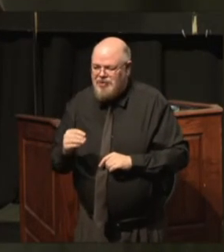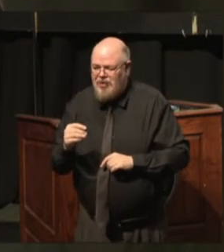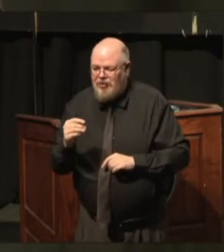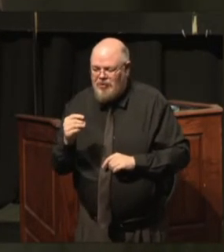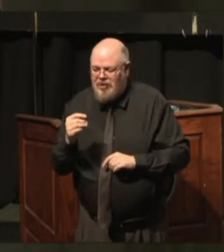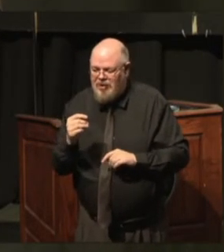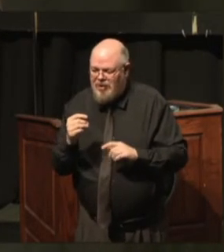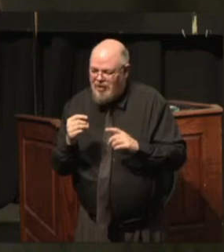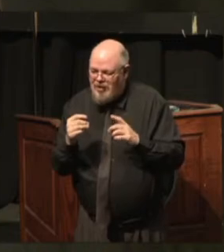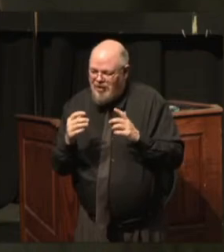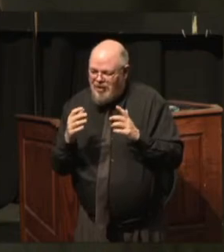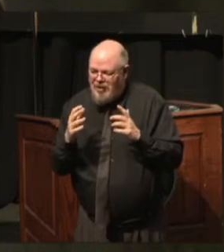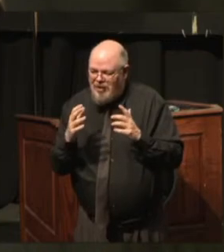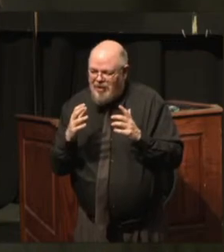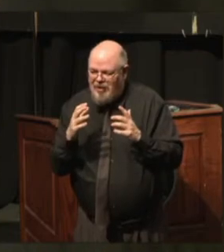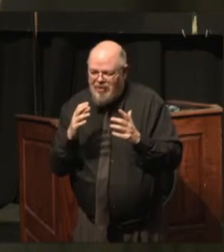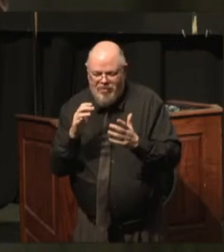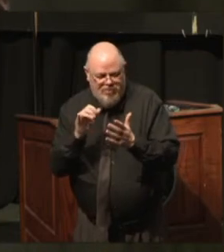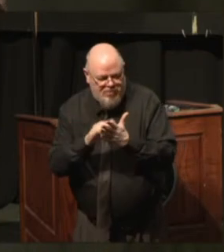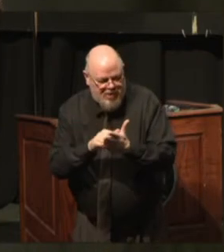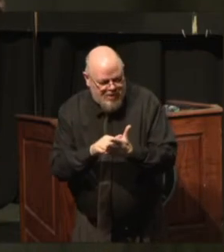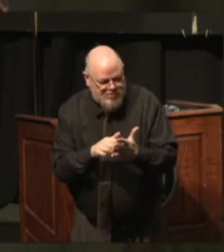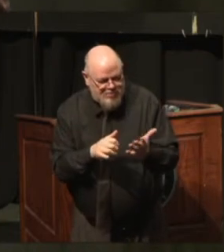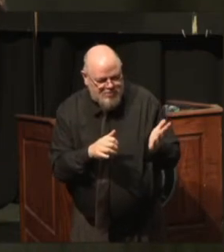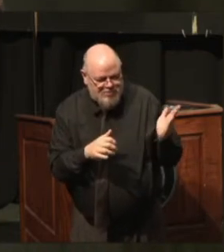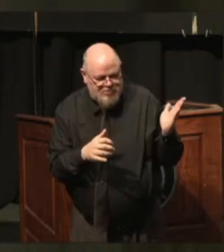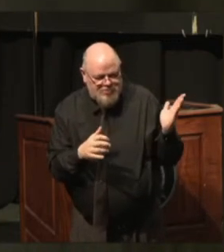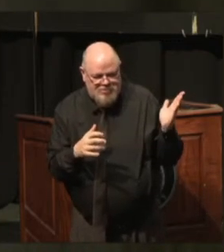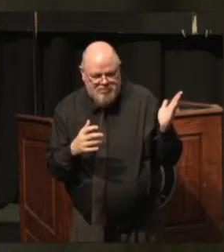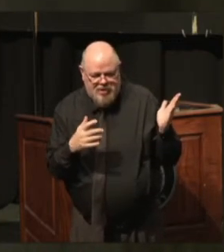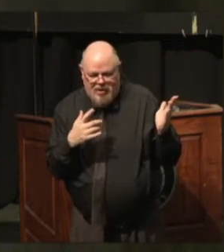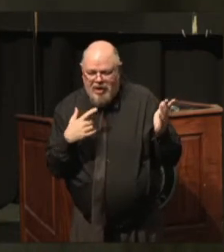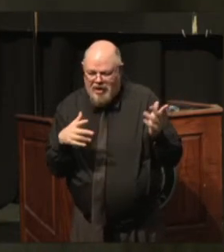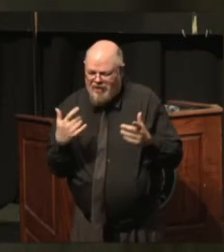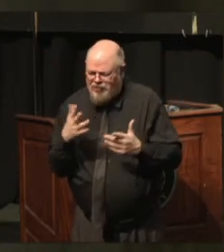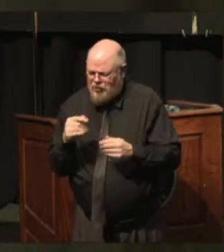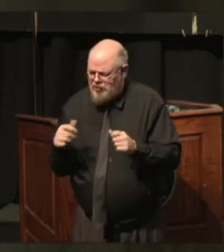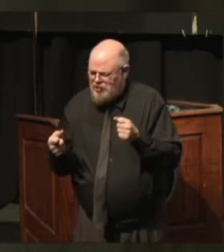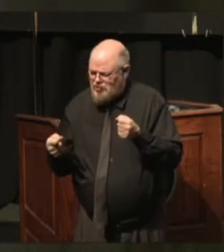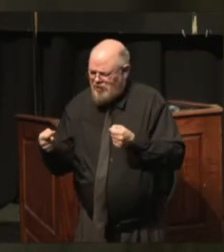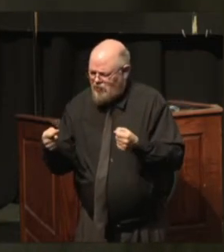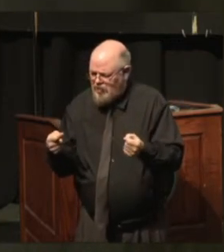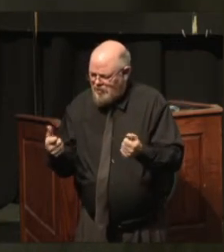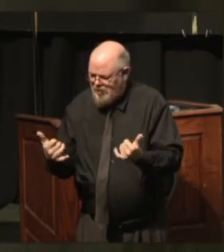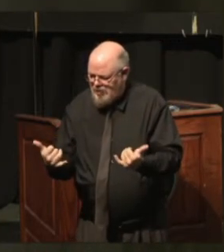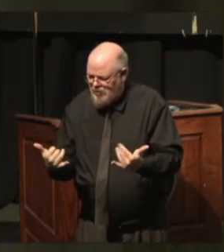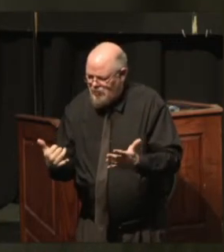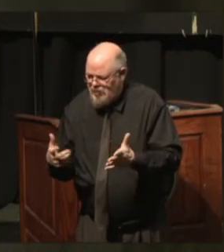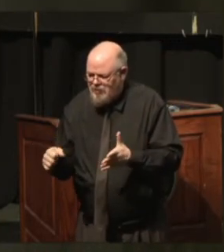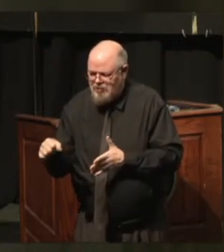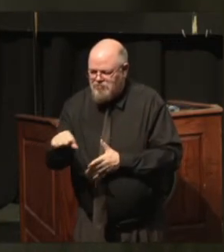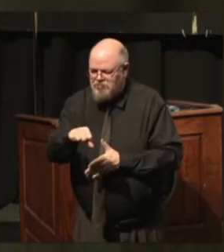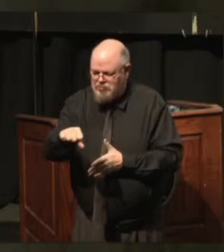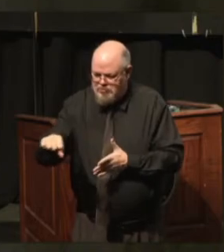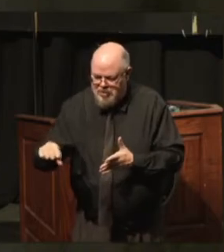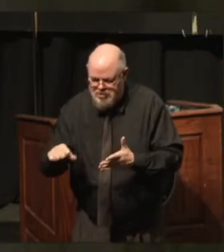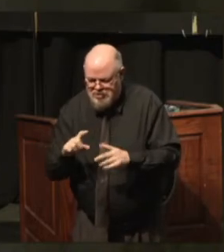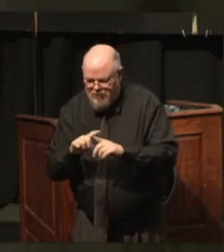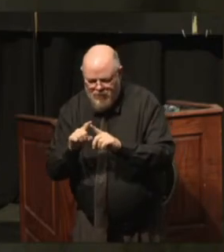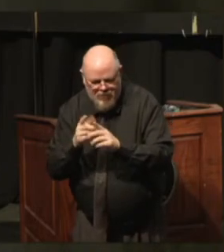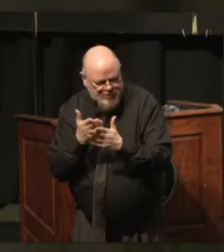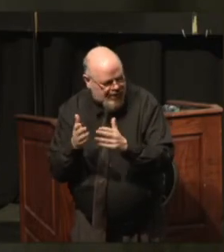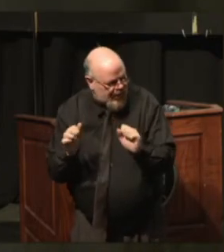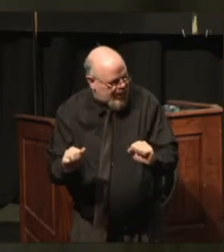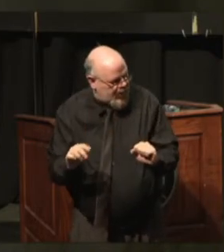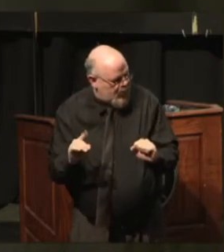I have a tri pin that goes on my wheel, and that turns the wheel. And I had I wasn't going to tell you all this, but I pull to